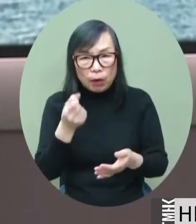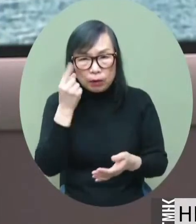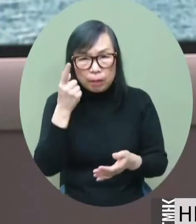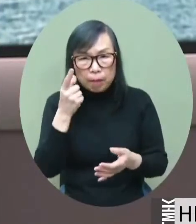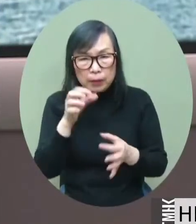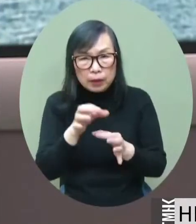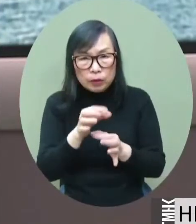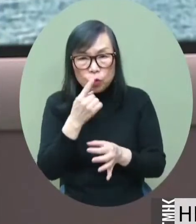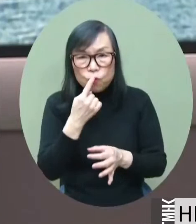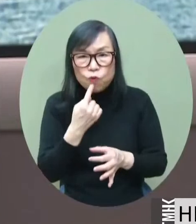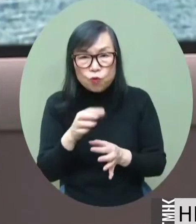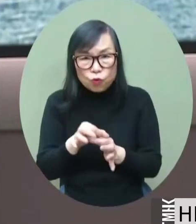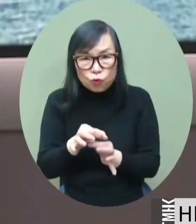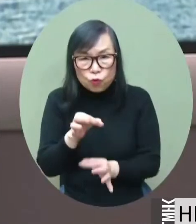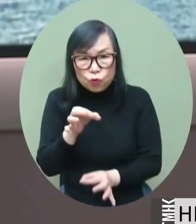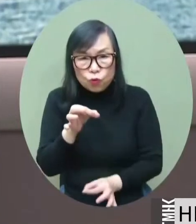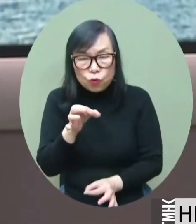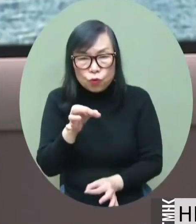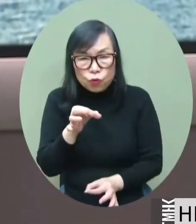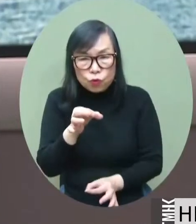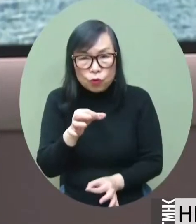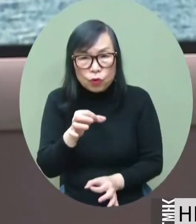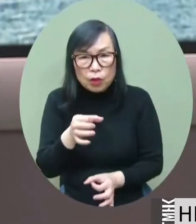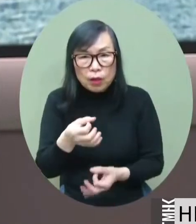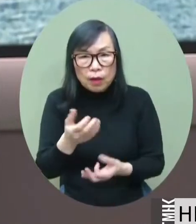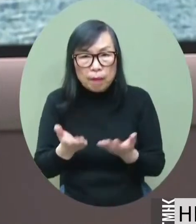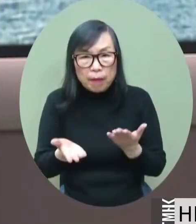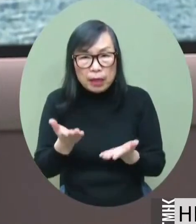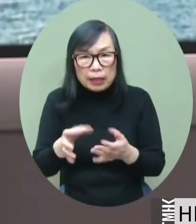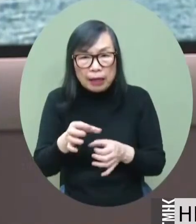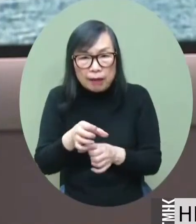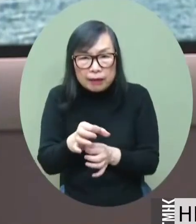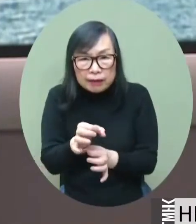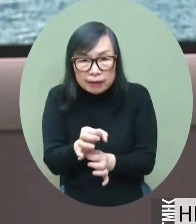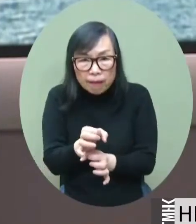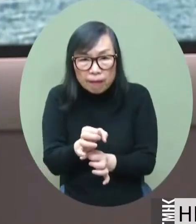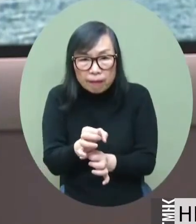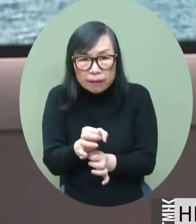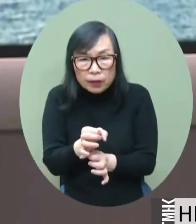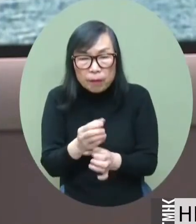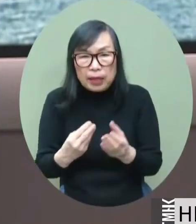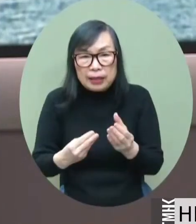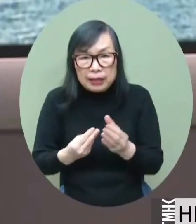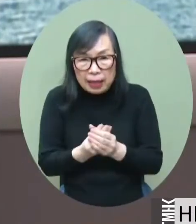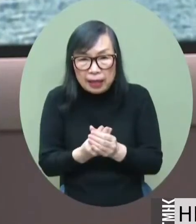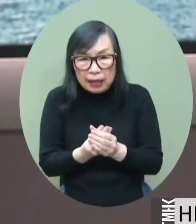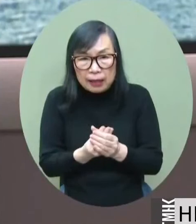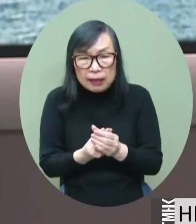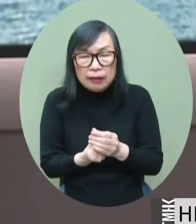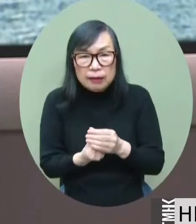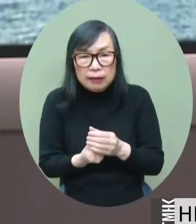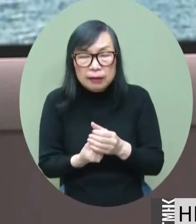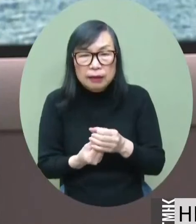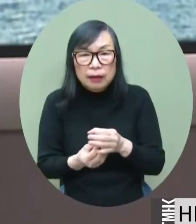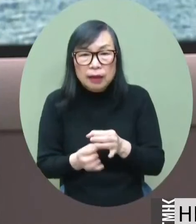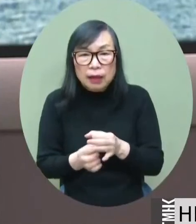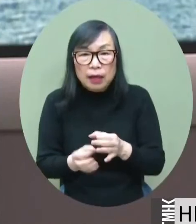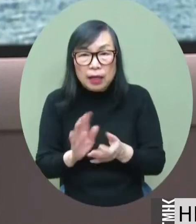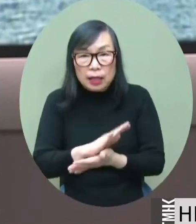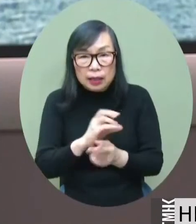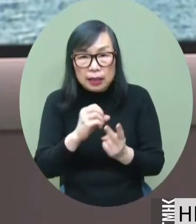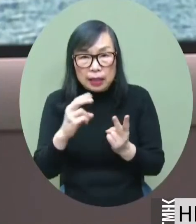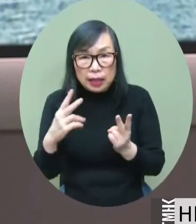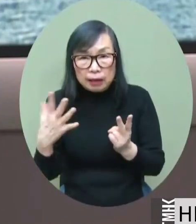He had some rare blood vessel problems. So the blood vessels were constricted and were